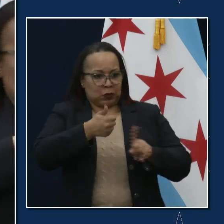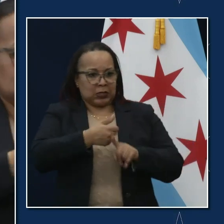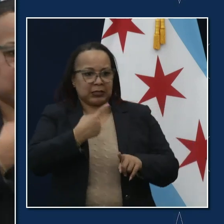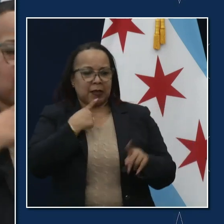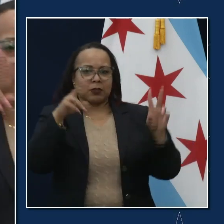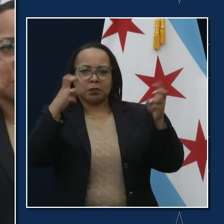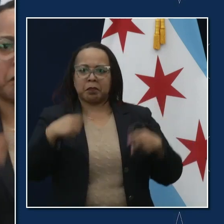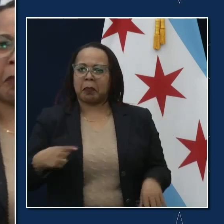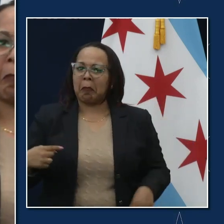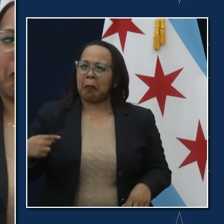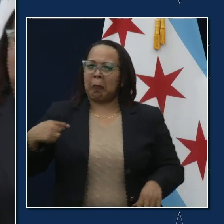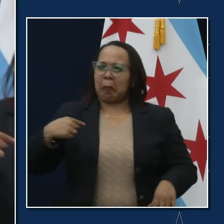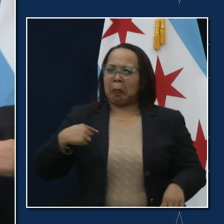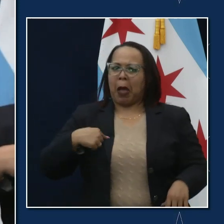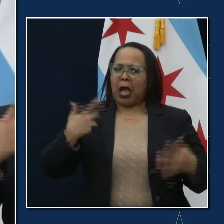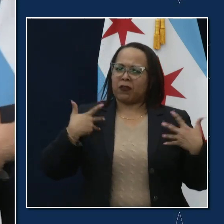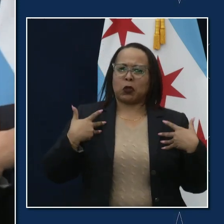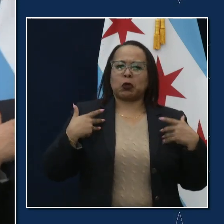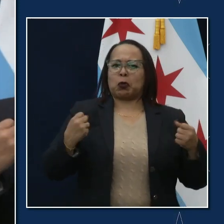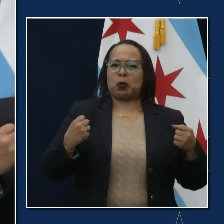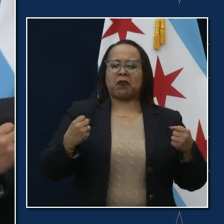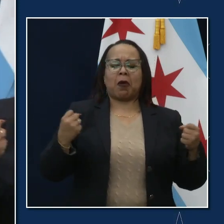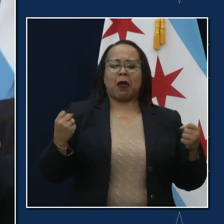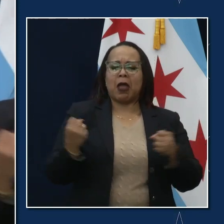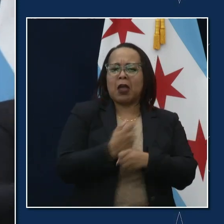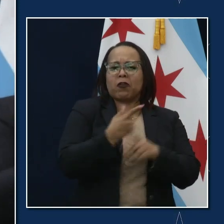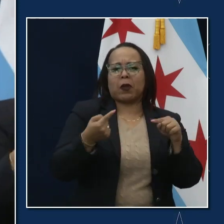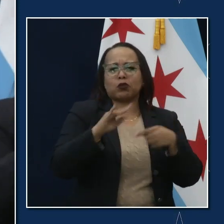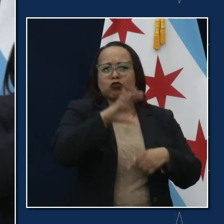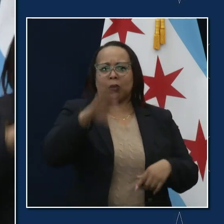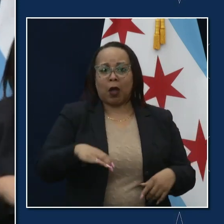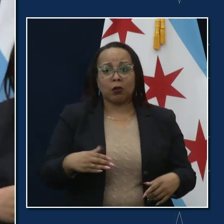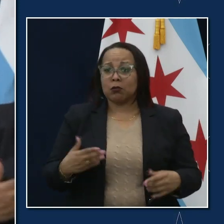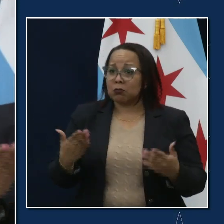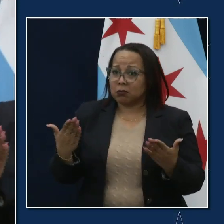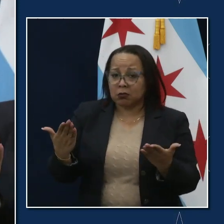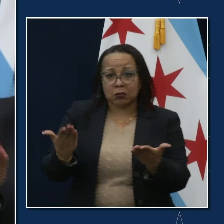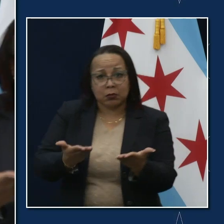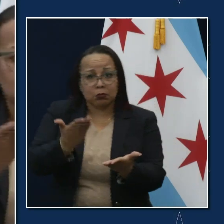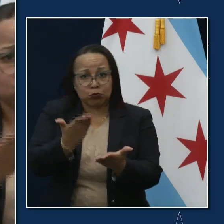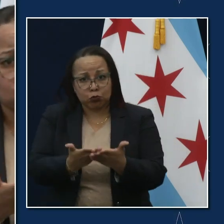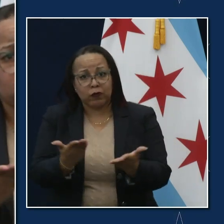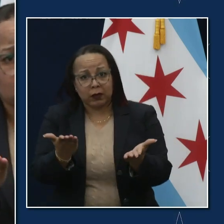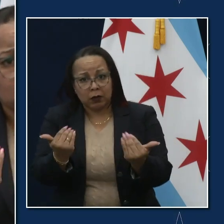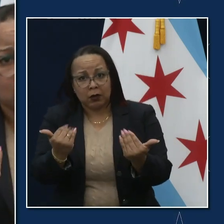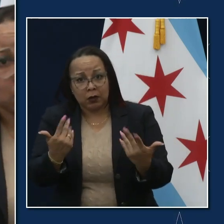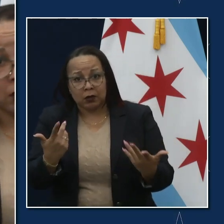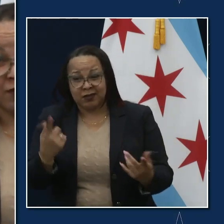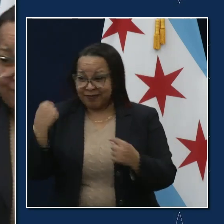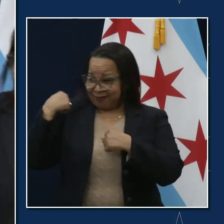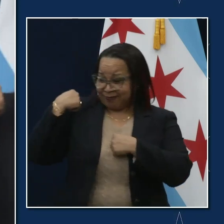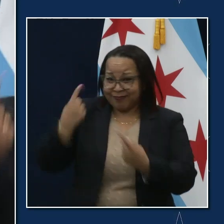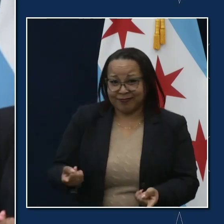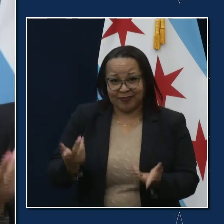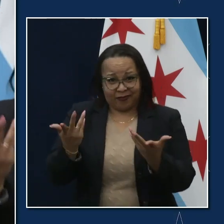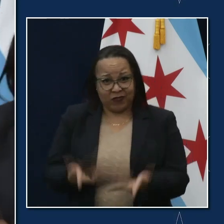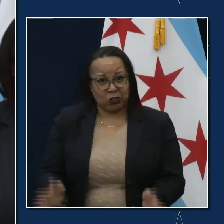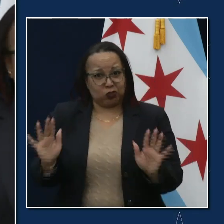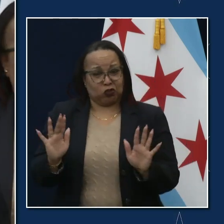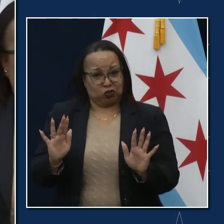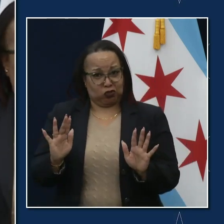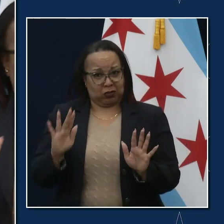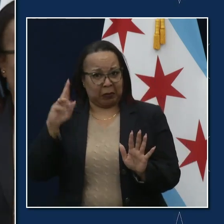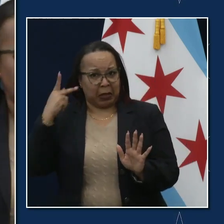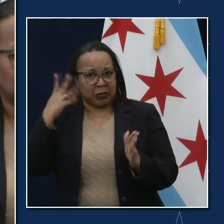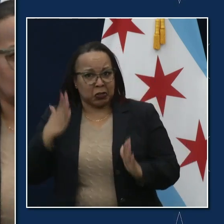says, I've got the cure for all that ails Chicago, well, prove it. If you've been an elected official for decades and you